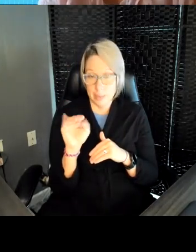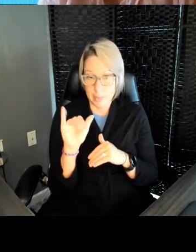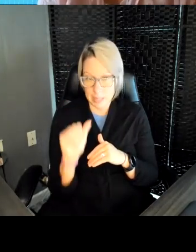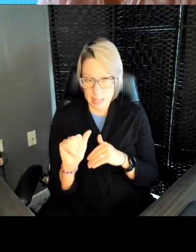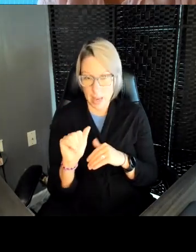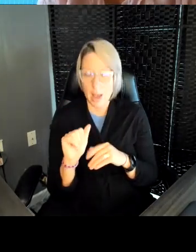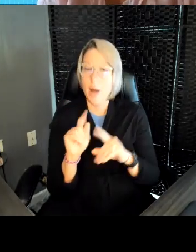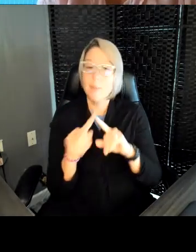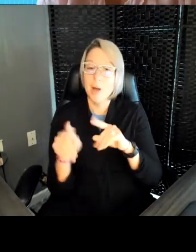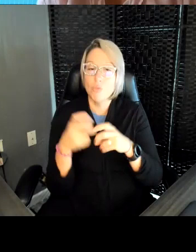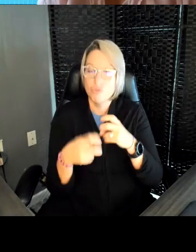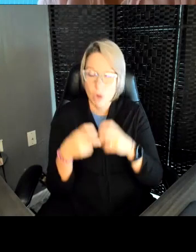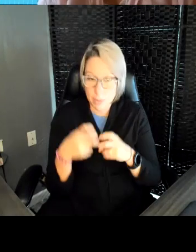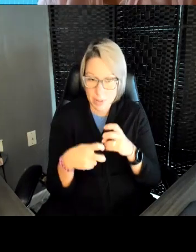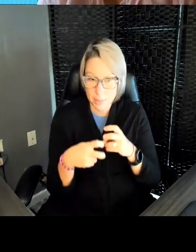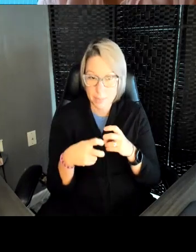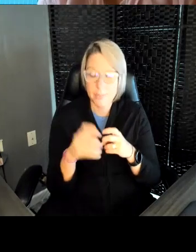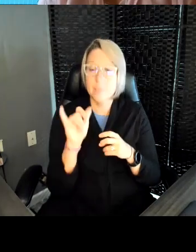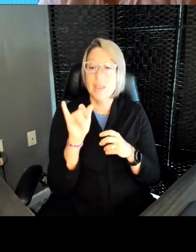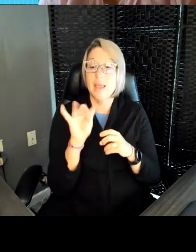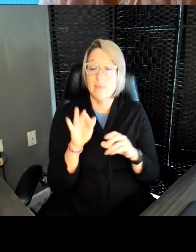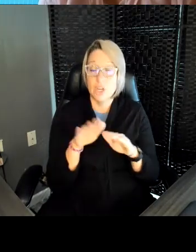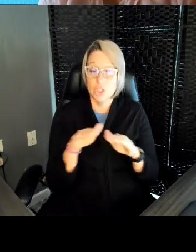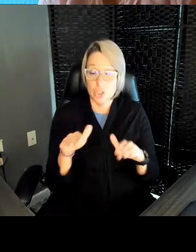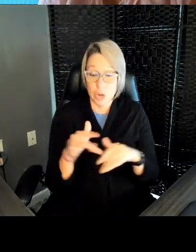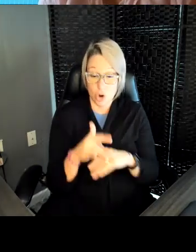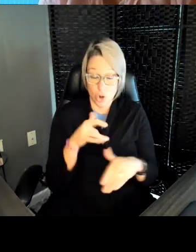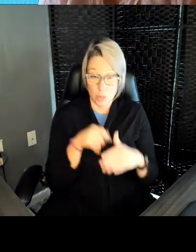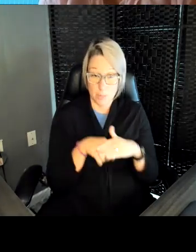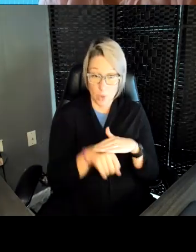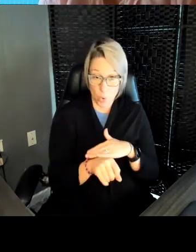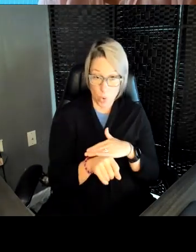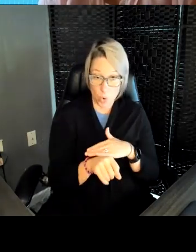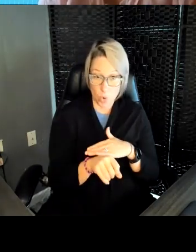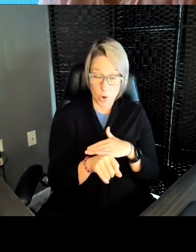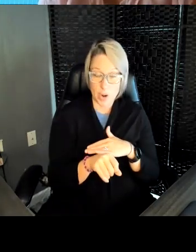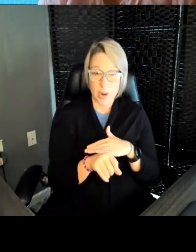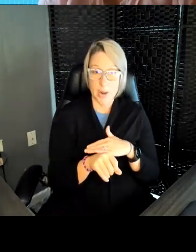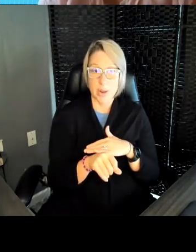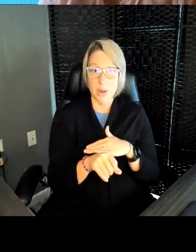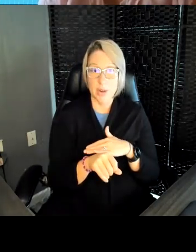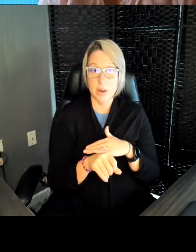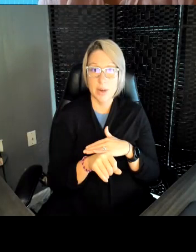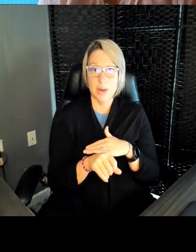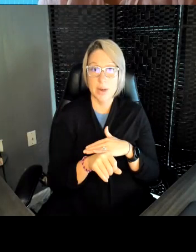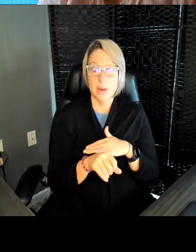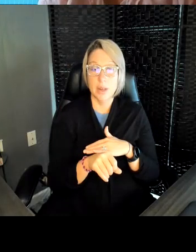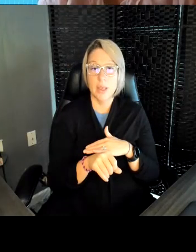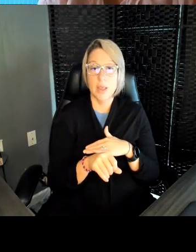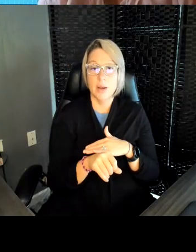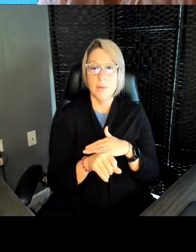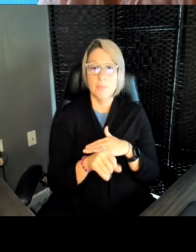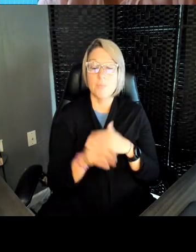problem is that if the child is premature and they need to have an exchange with this bilirubin, what